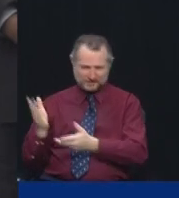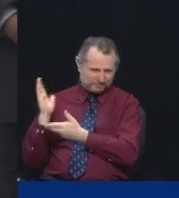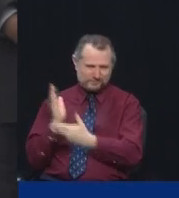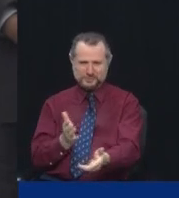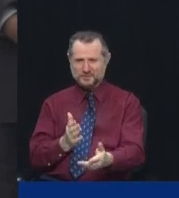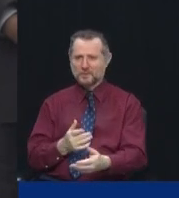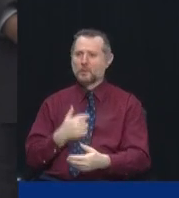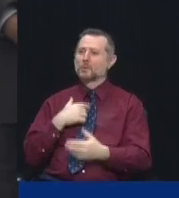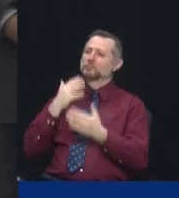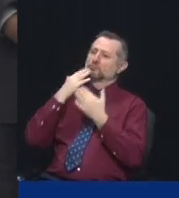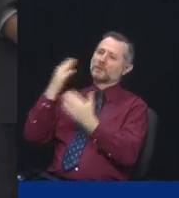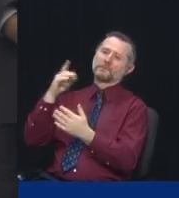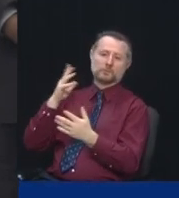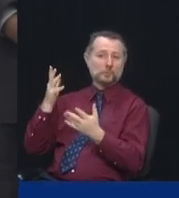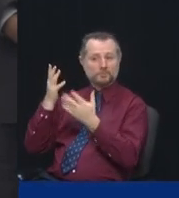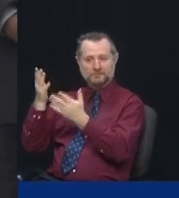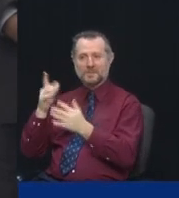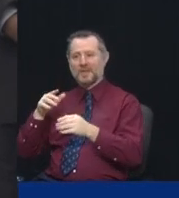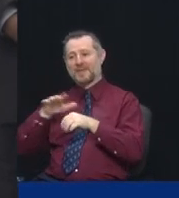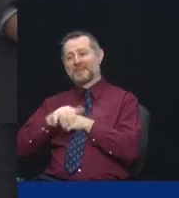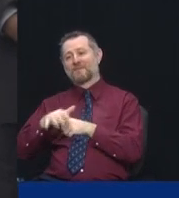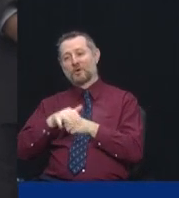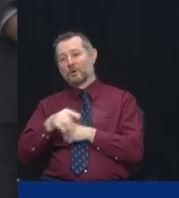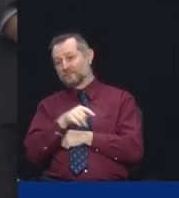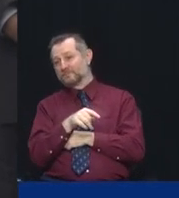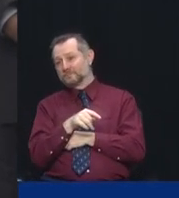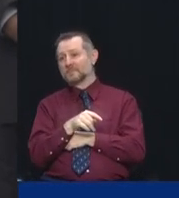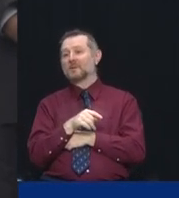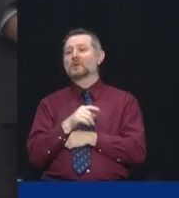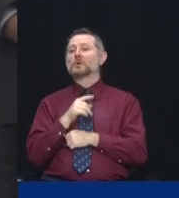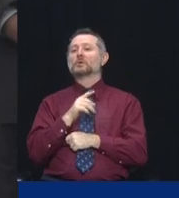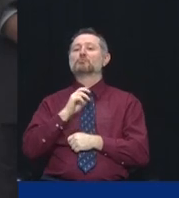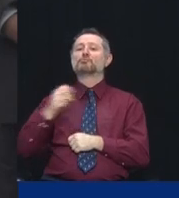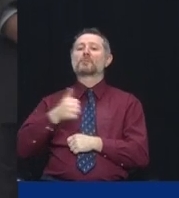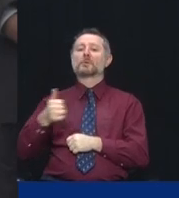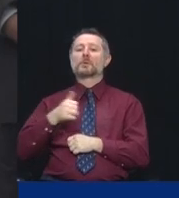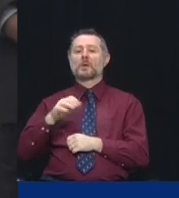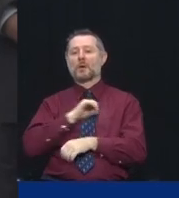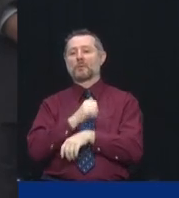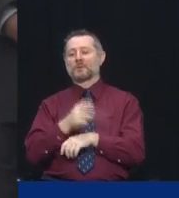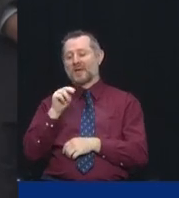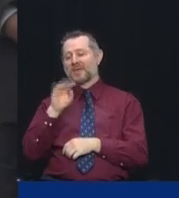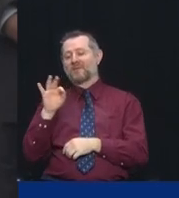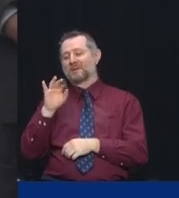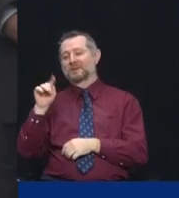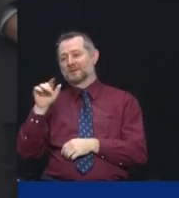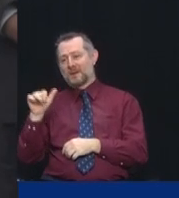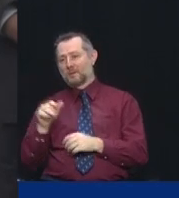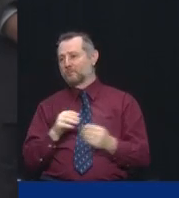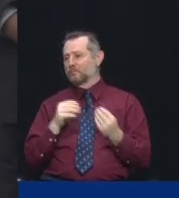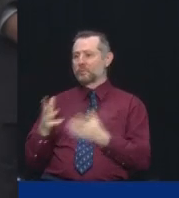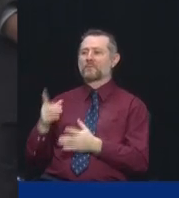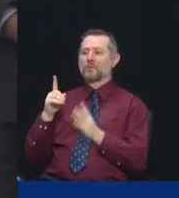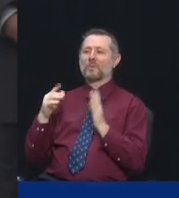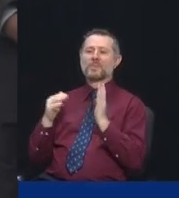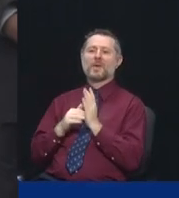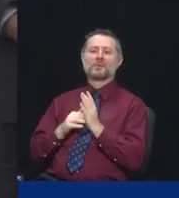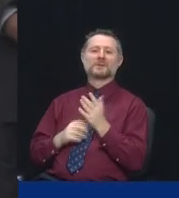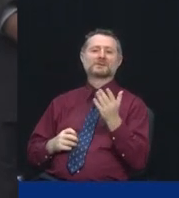the Niagara Frontier Transportation Authority for providing 1,000 day passes to help